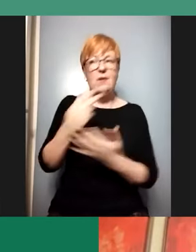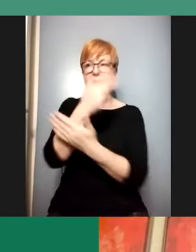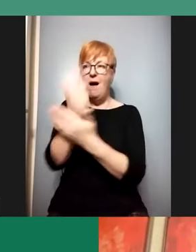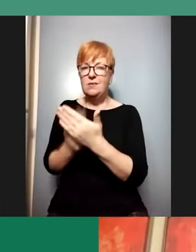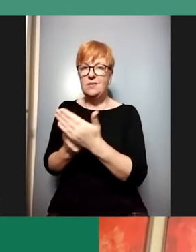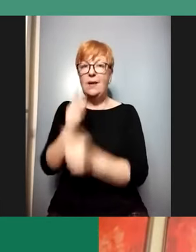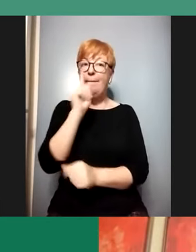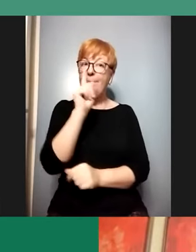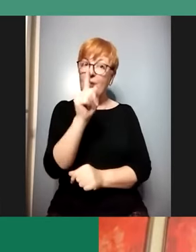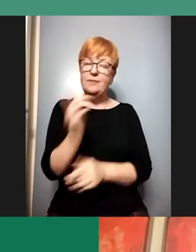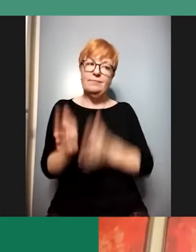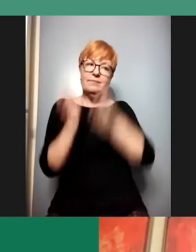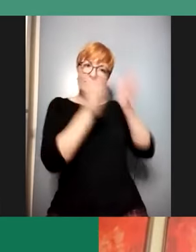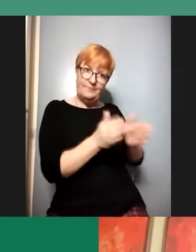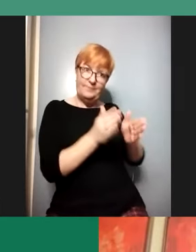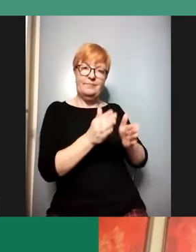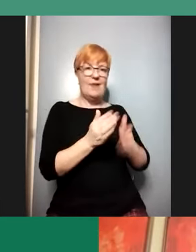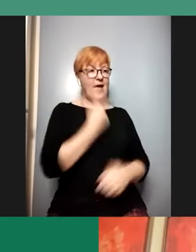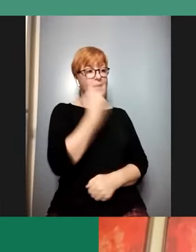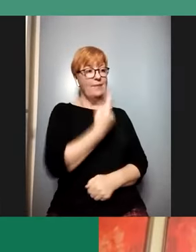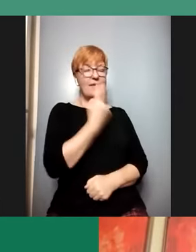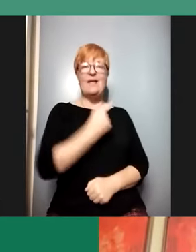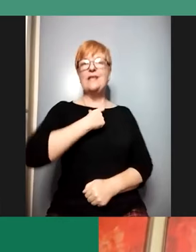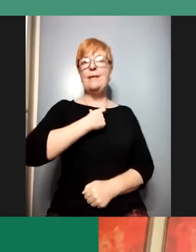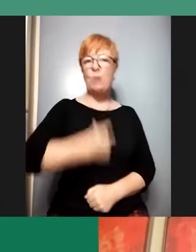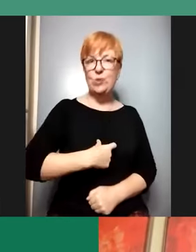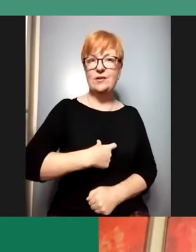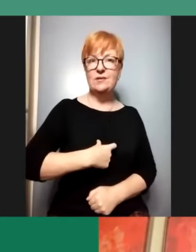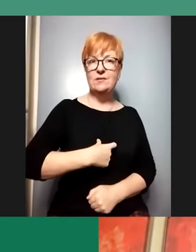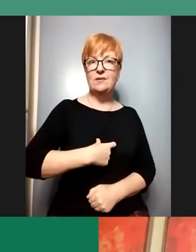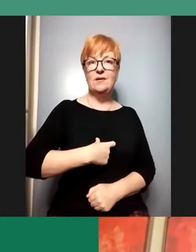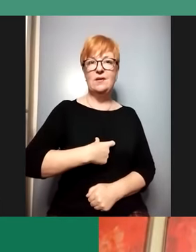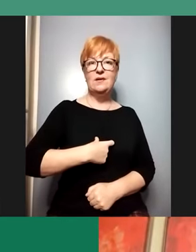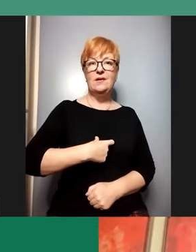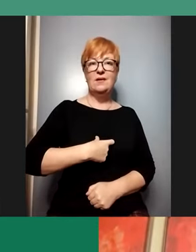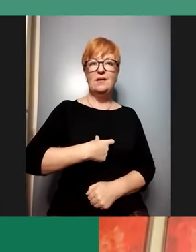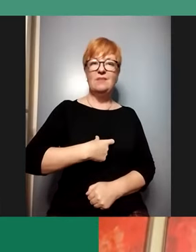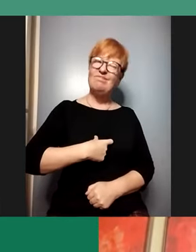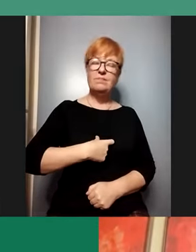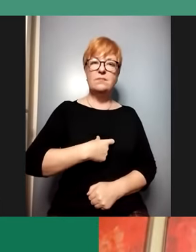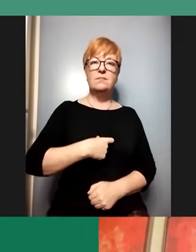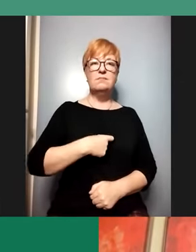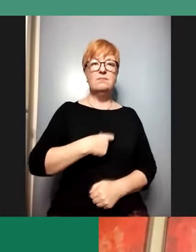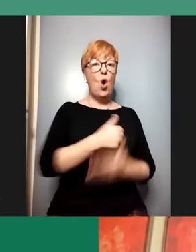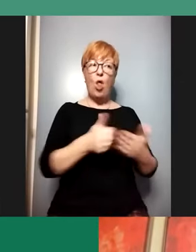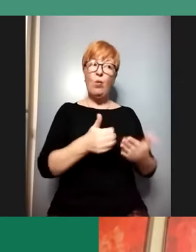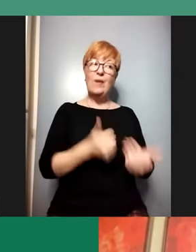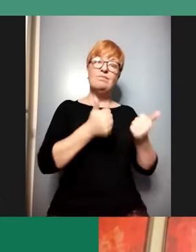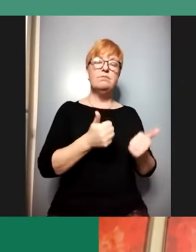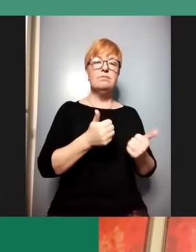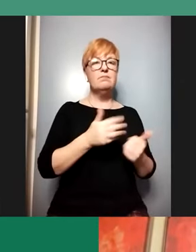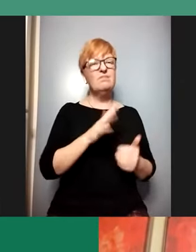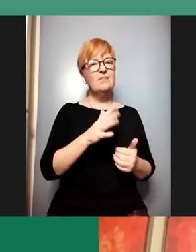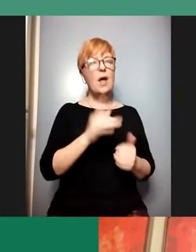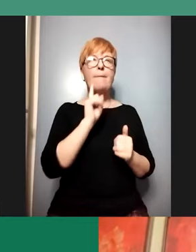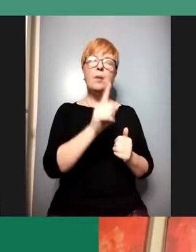him as a person, his personal life, which wasn't always favorable, but which, you know, gave me a sort of